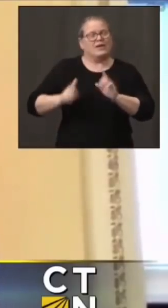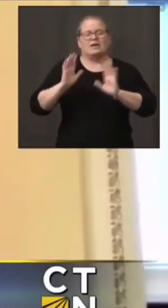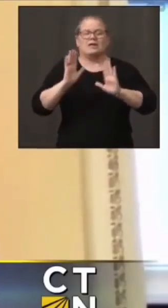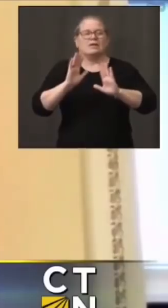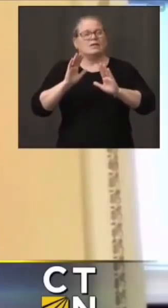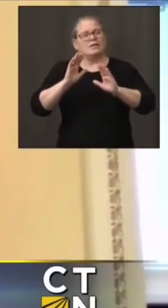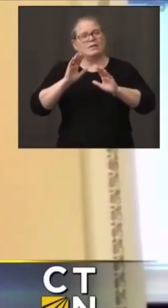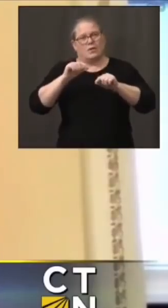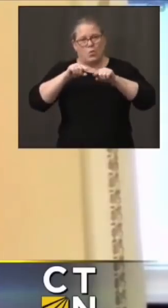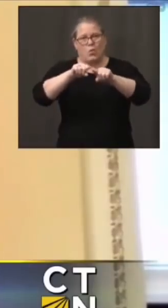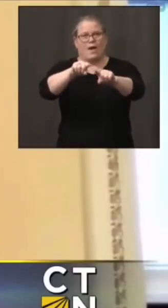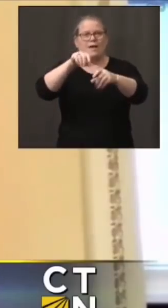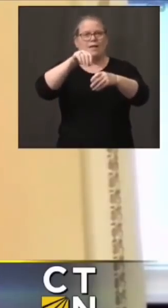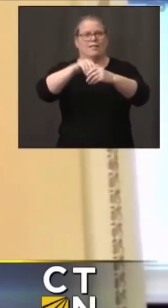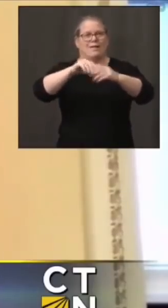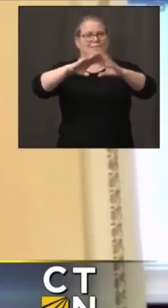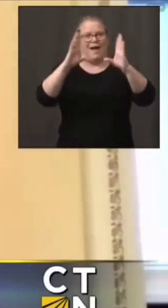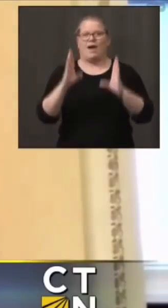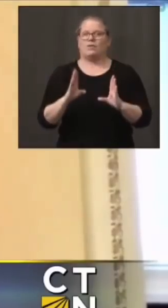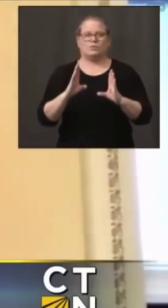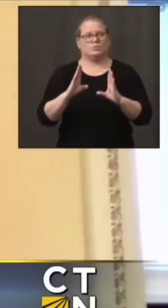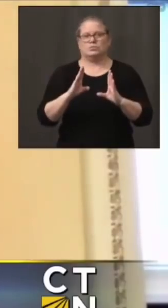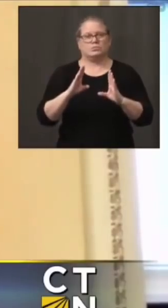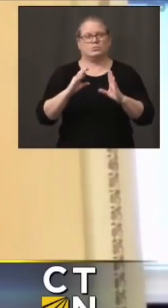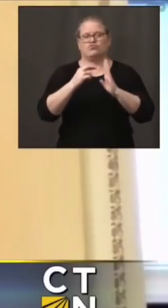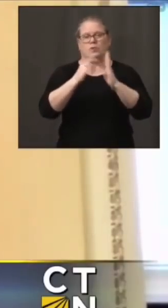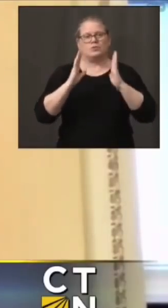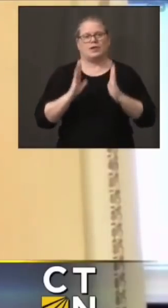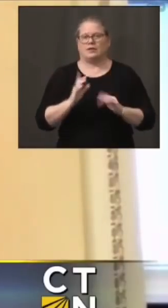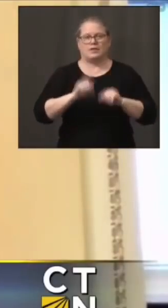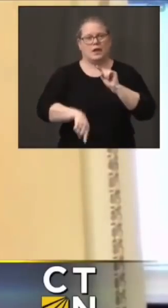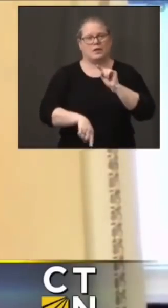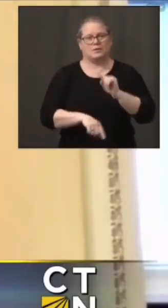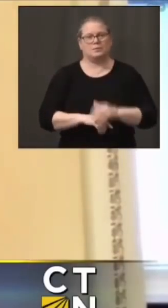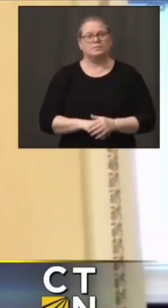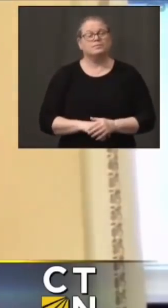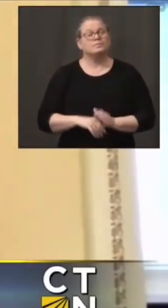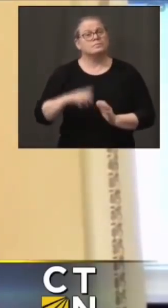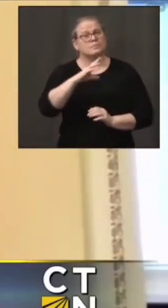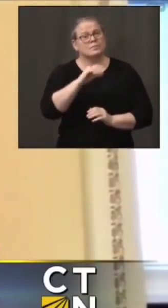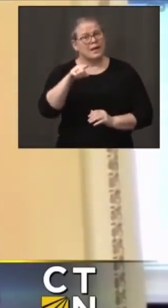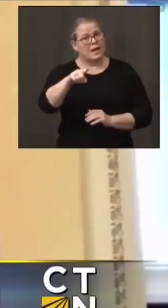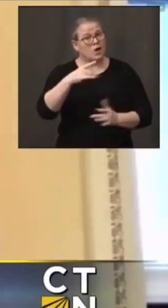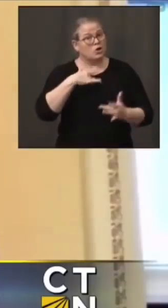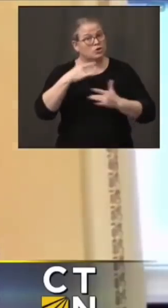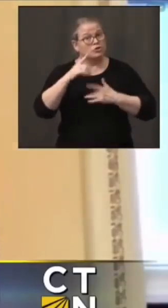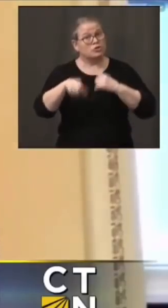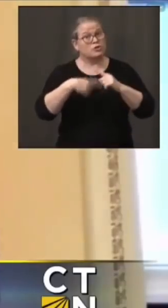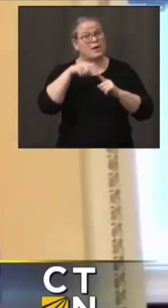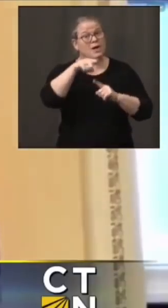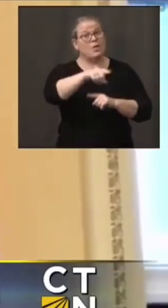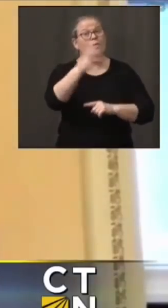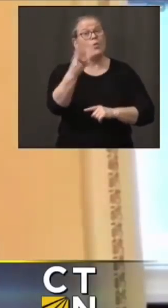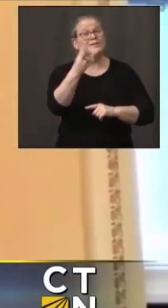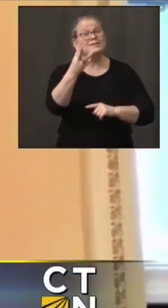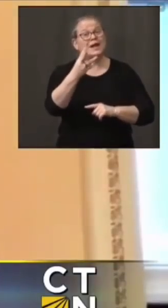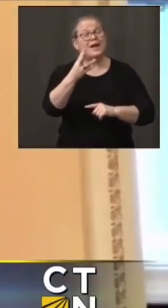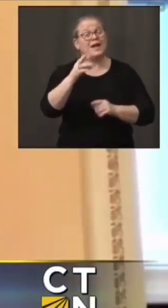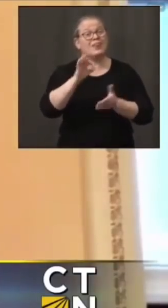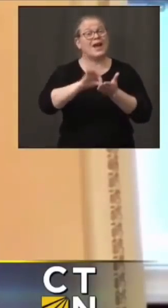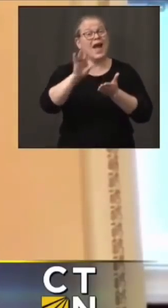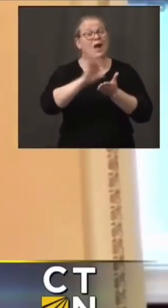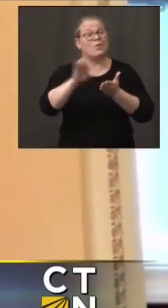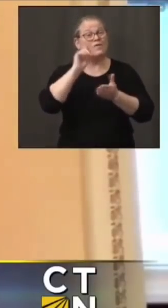of the House. And are you concerned about any disruptions Wednesday with the official count of the electoral vote? Yeah, I don't quite know what